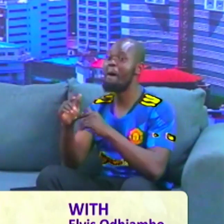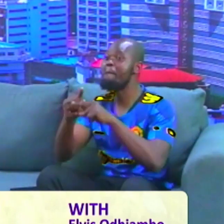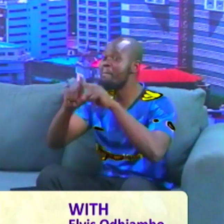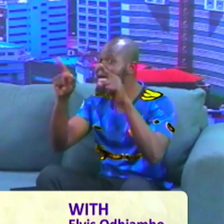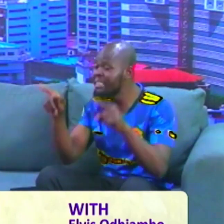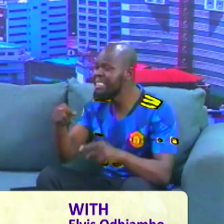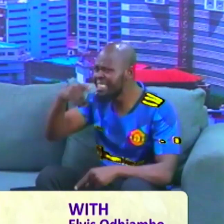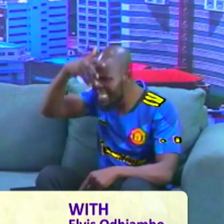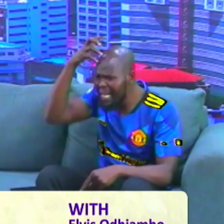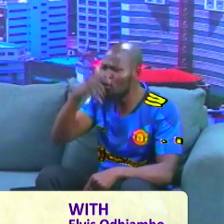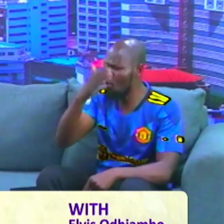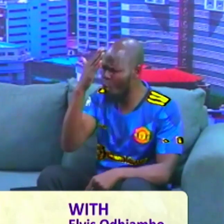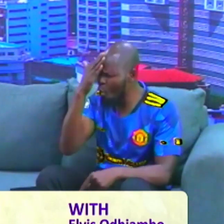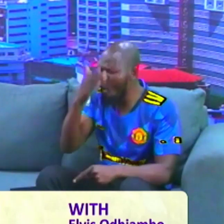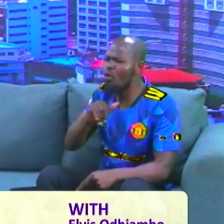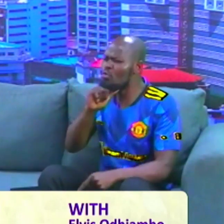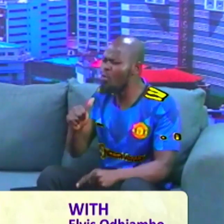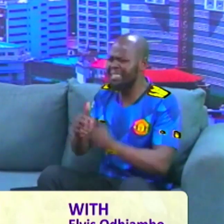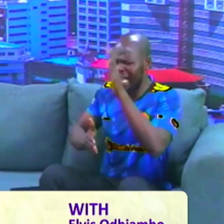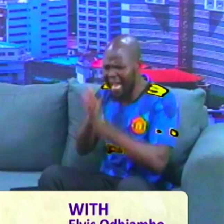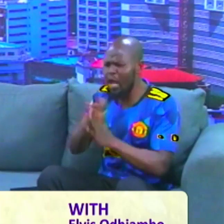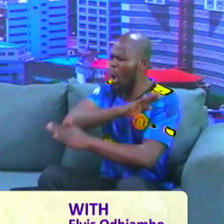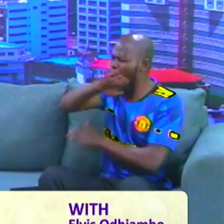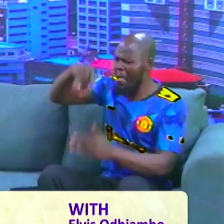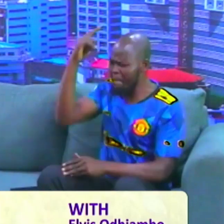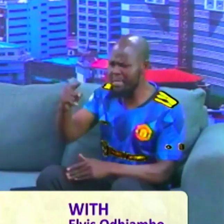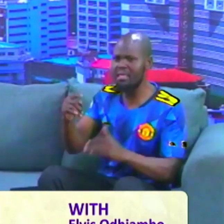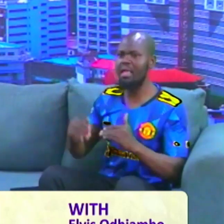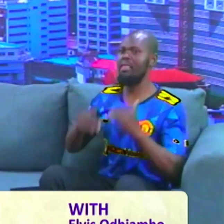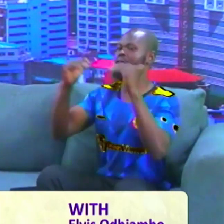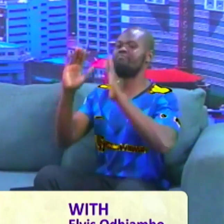different tournaments that we had. KCB